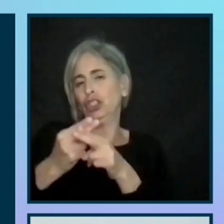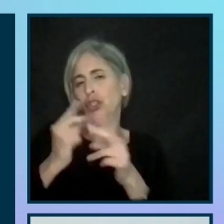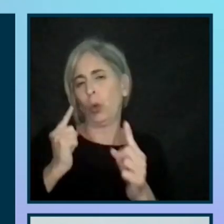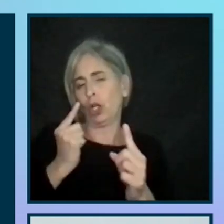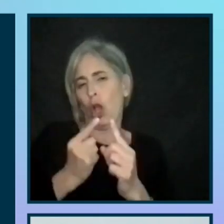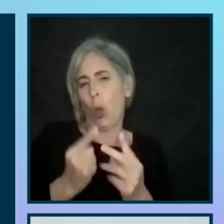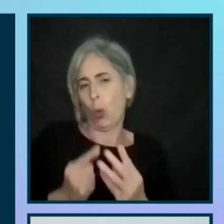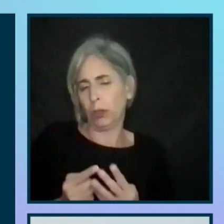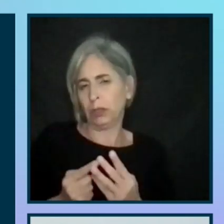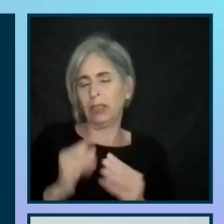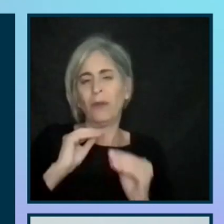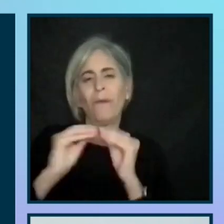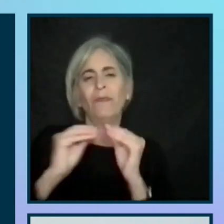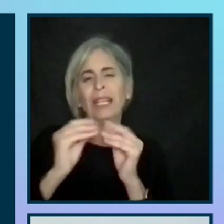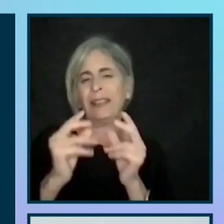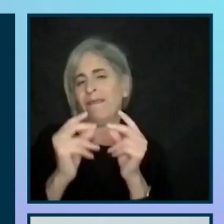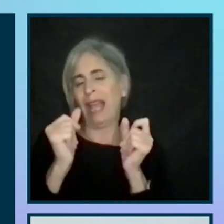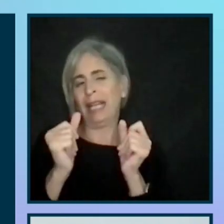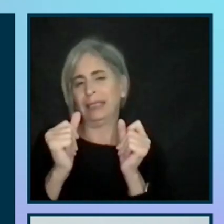accessibility fix can do.